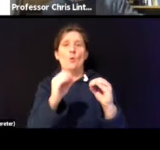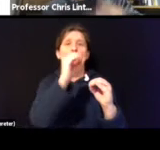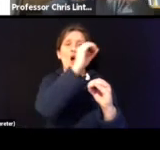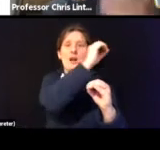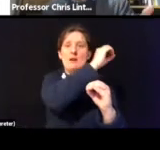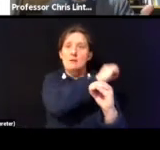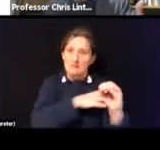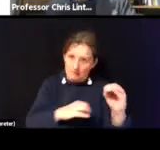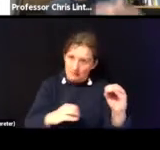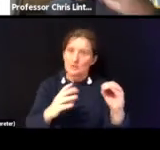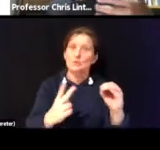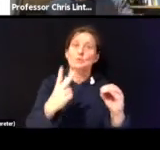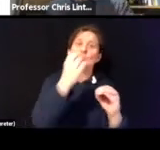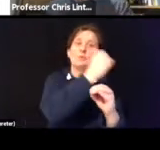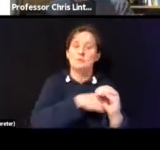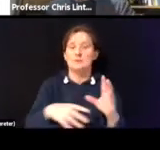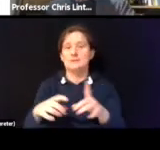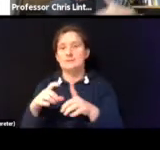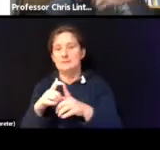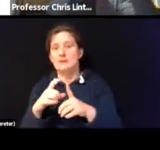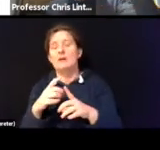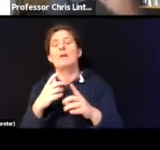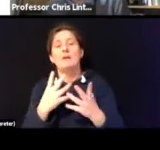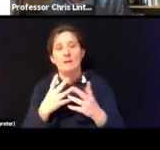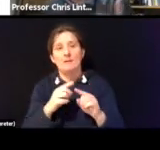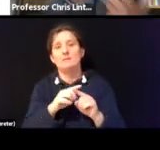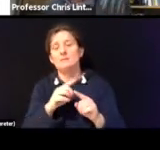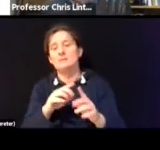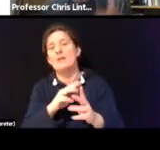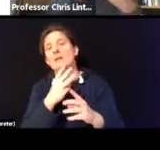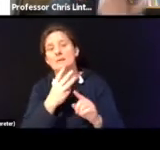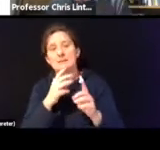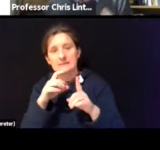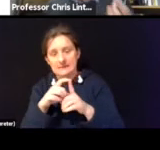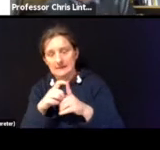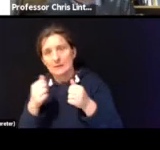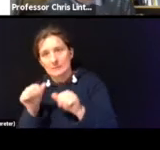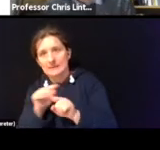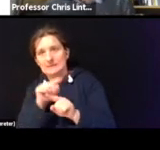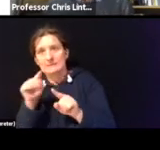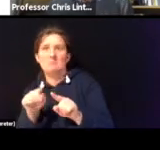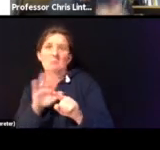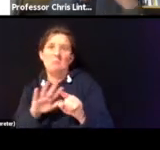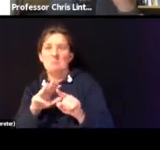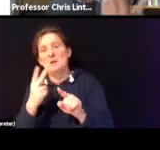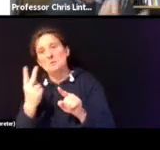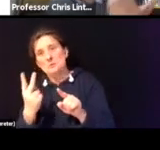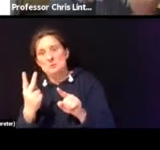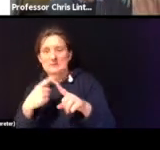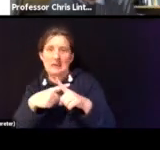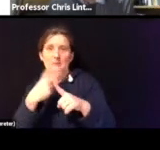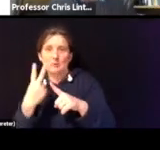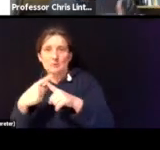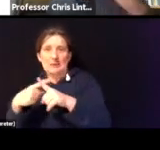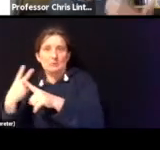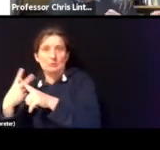C completes, D completes precisely 2 orbits. And for every 3 orbits D completes, E completes about 2 orbits. And for every 3